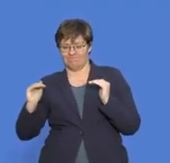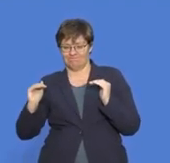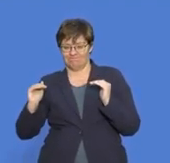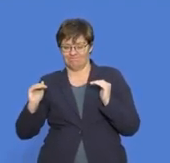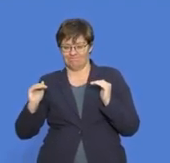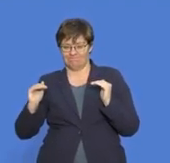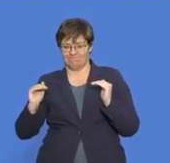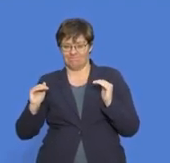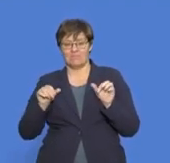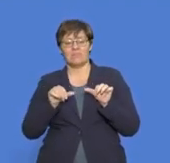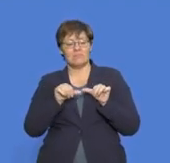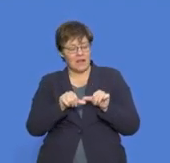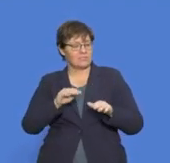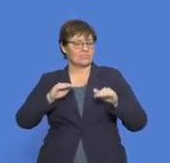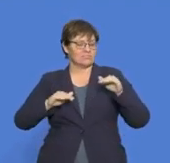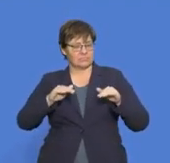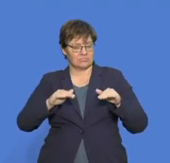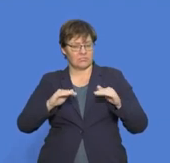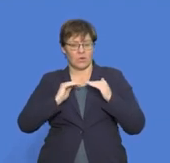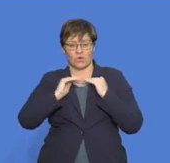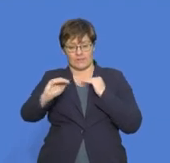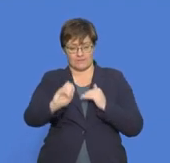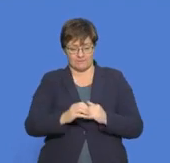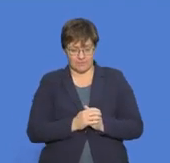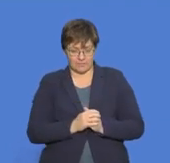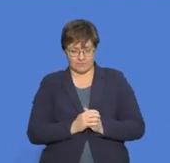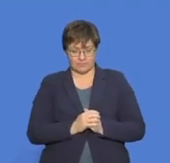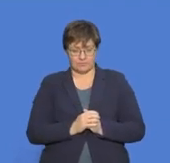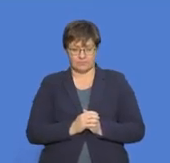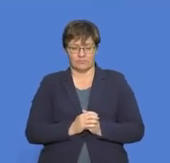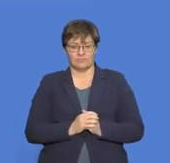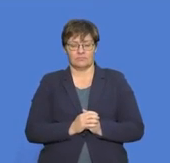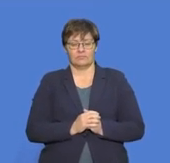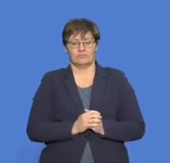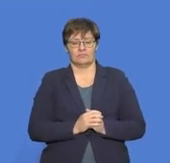stabilizes or remains more or less constant.